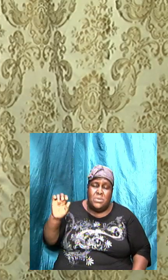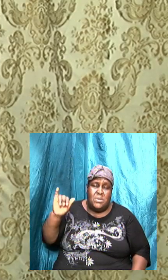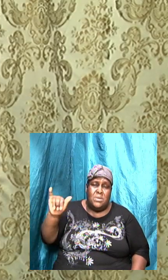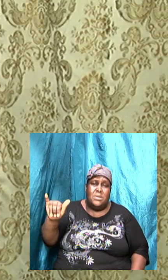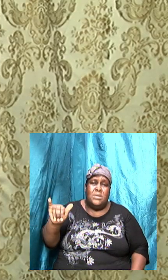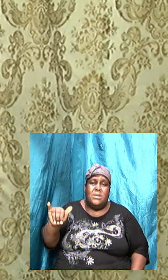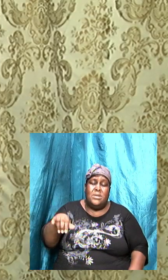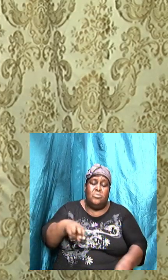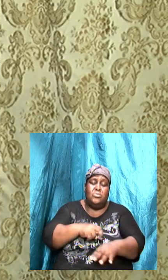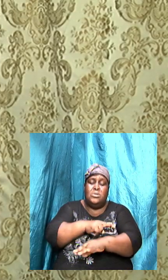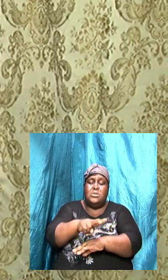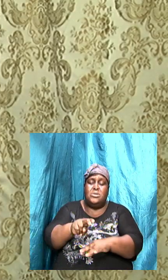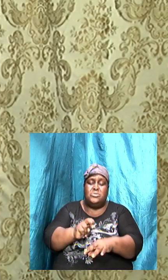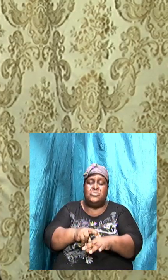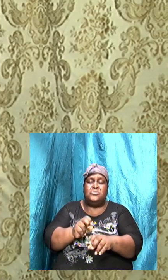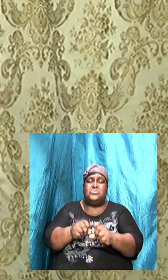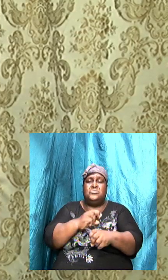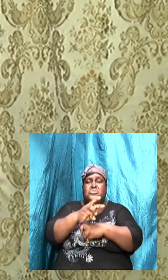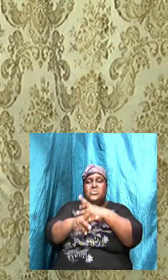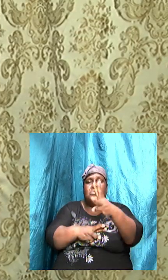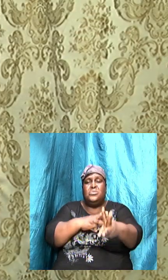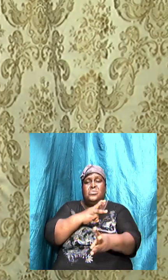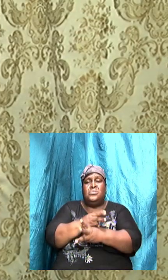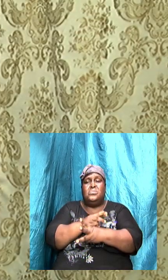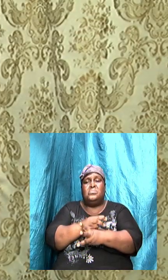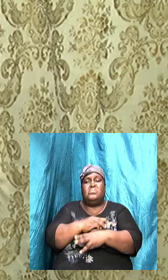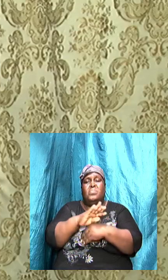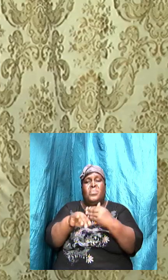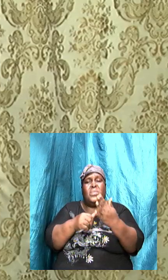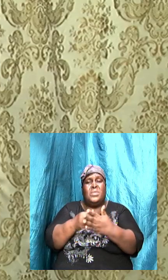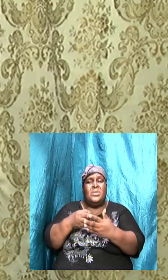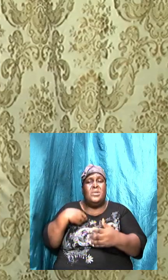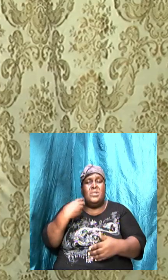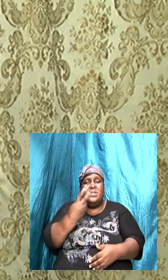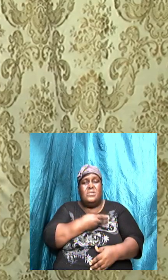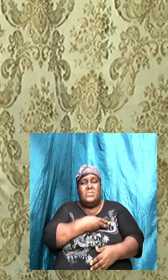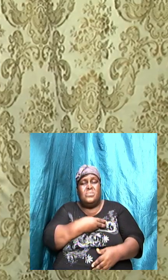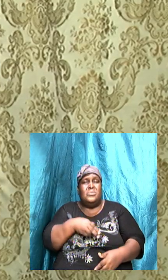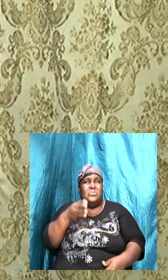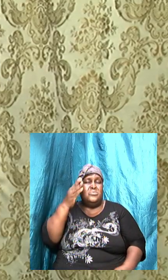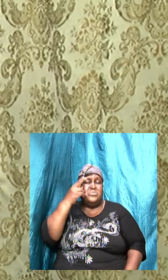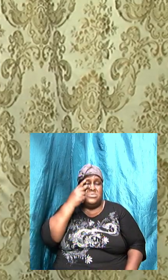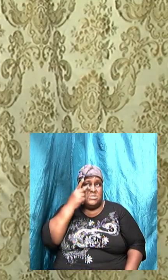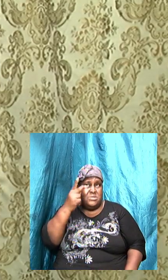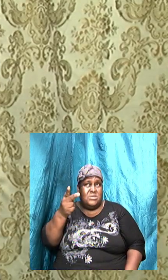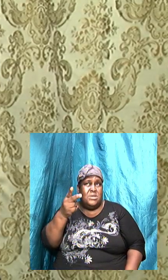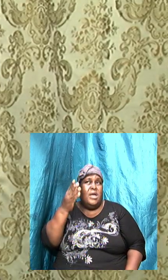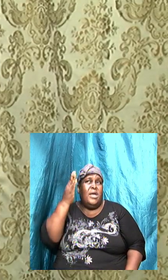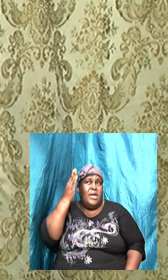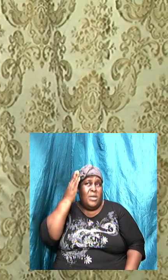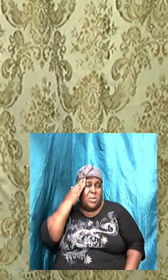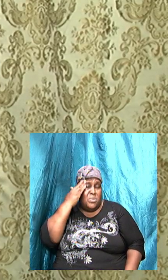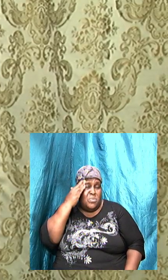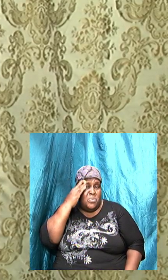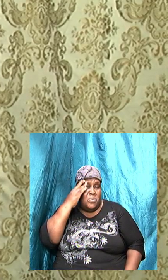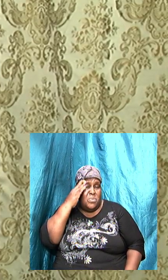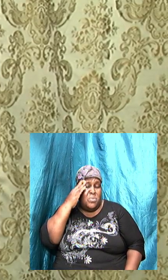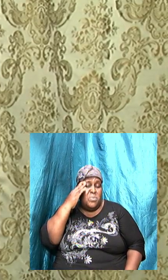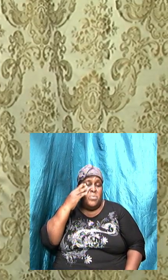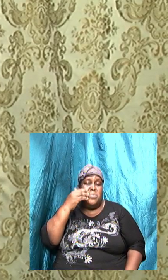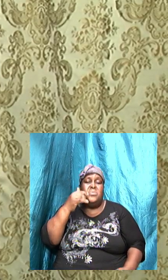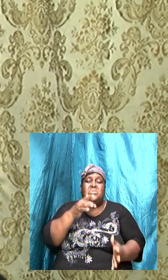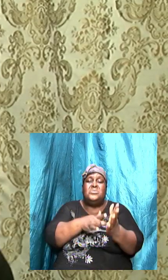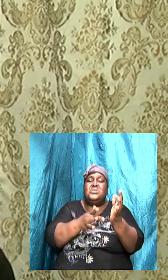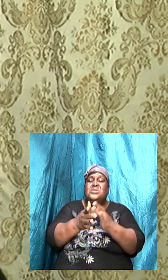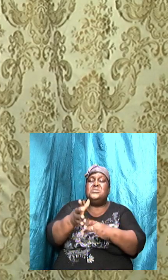the nations of the world and all of us will recognize his almighty power and